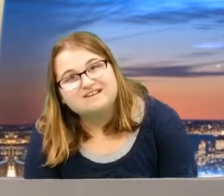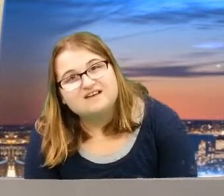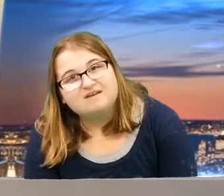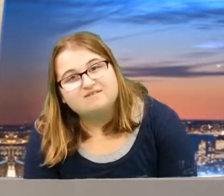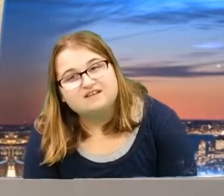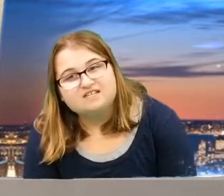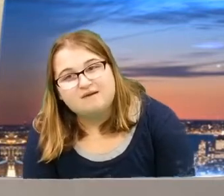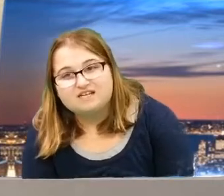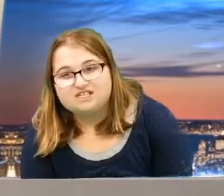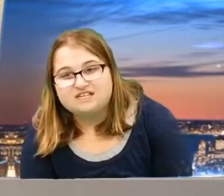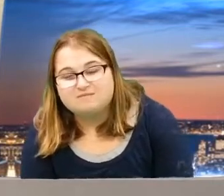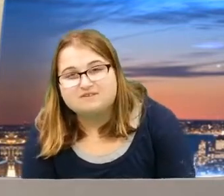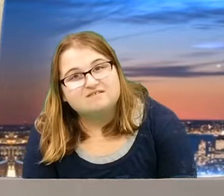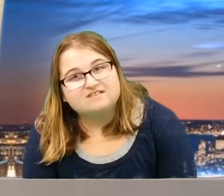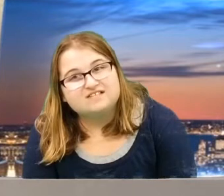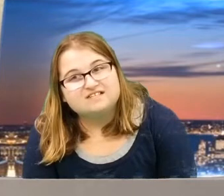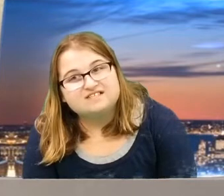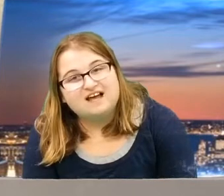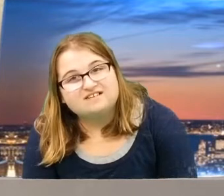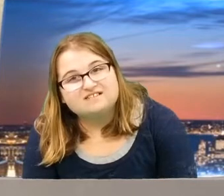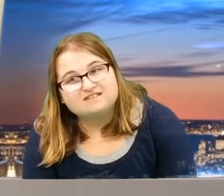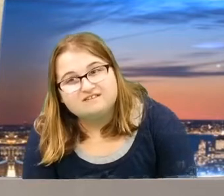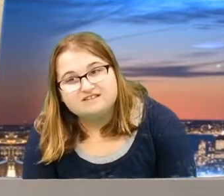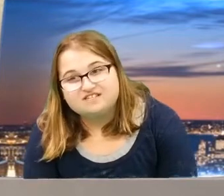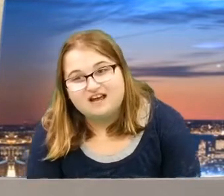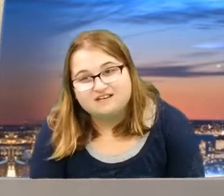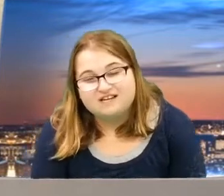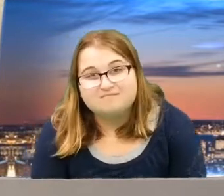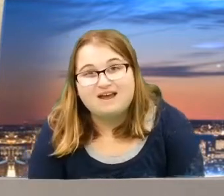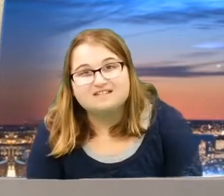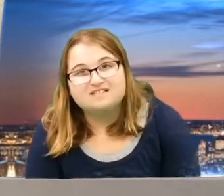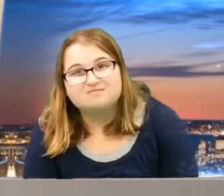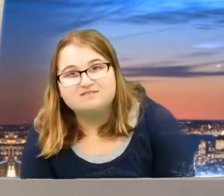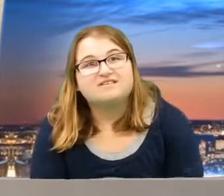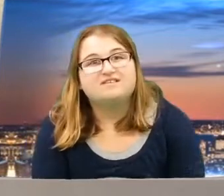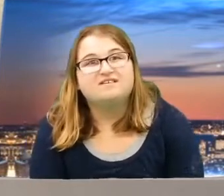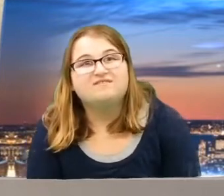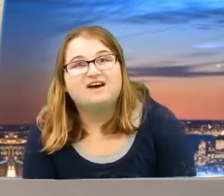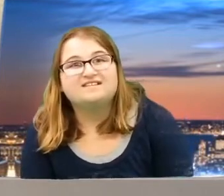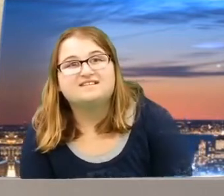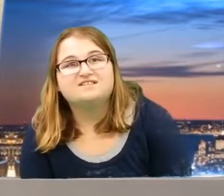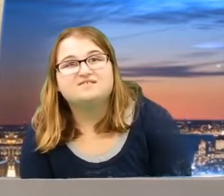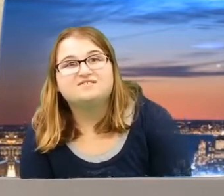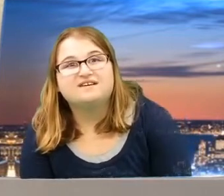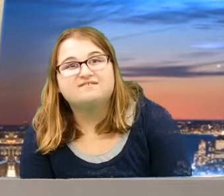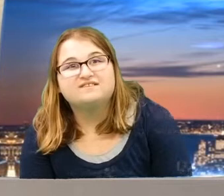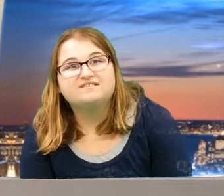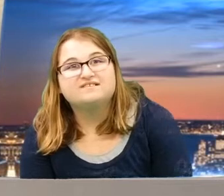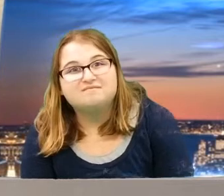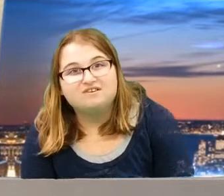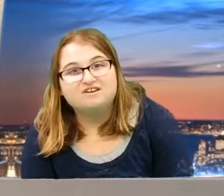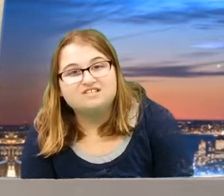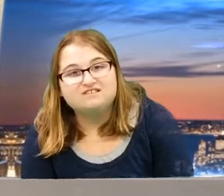anyway. The lunch day we had cheese dippers, good chicken sliders, some shallot and tomato soup, curly fries and sour fresh